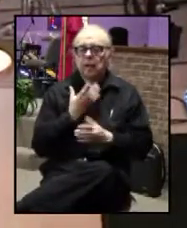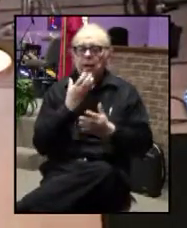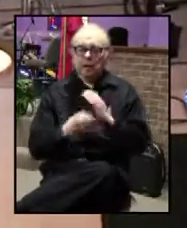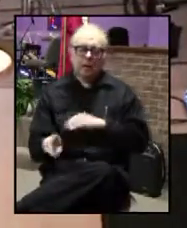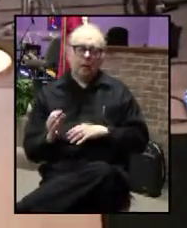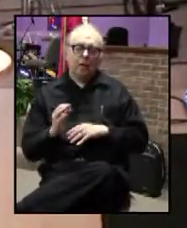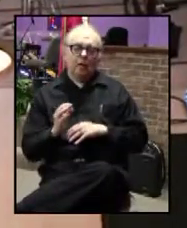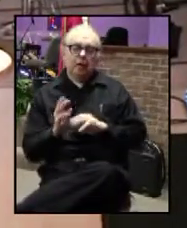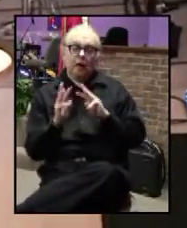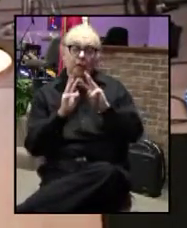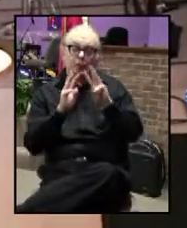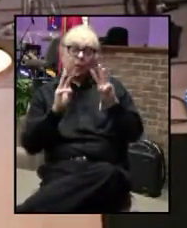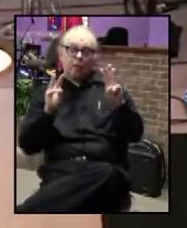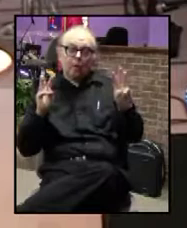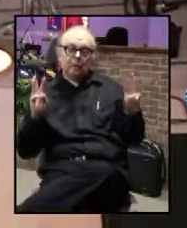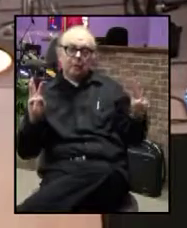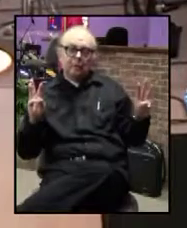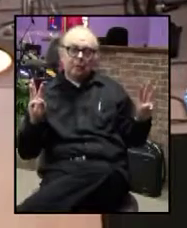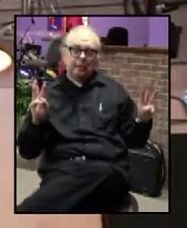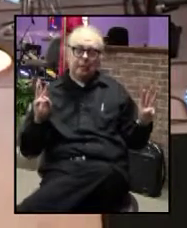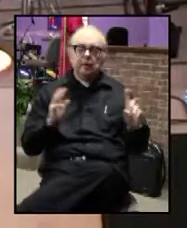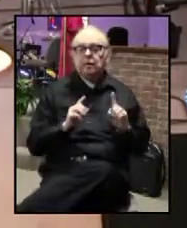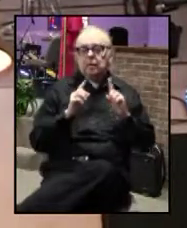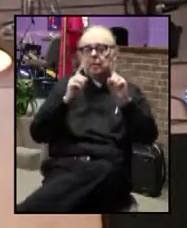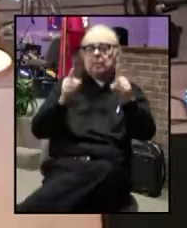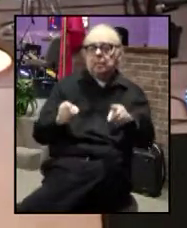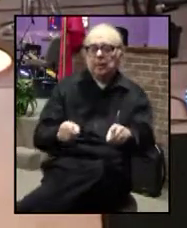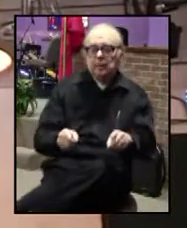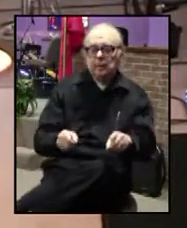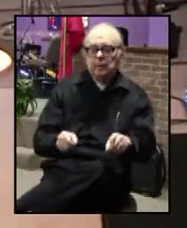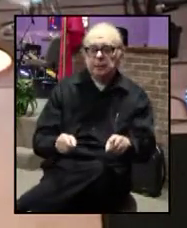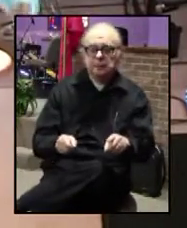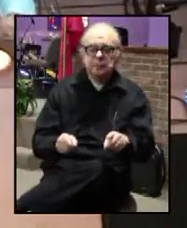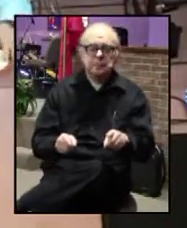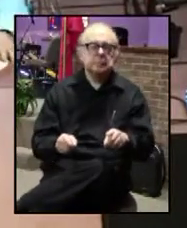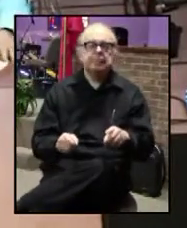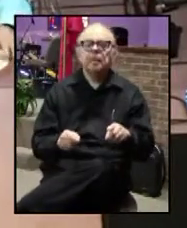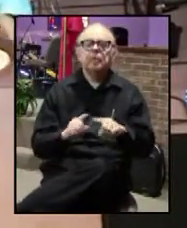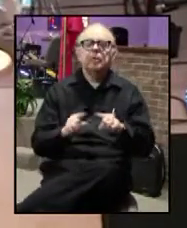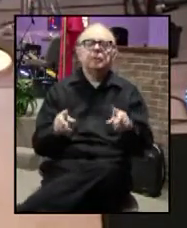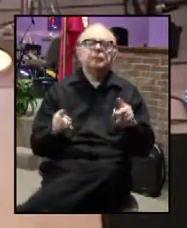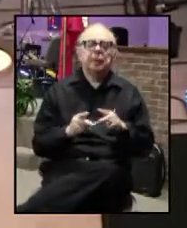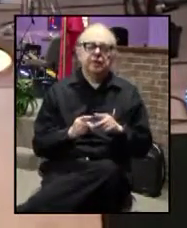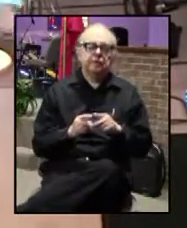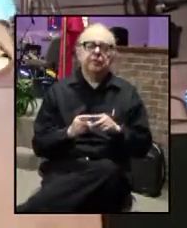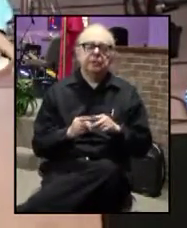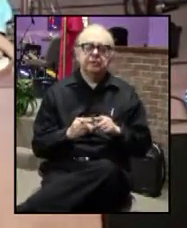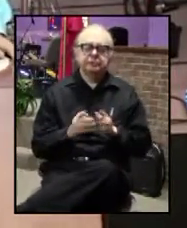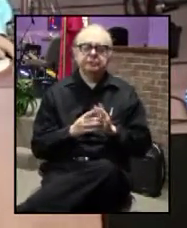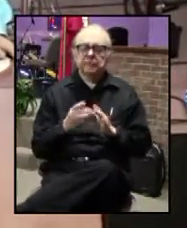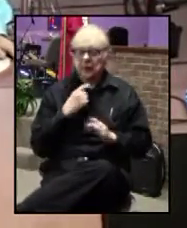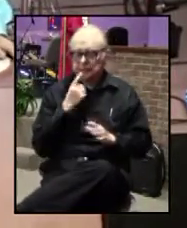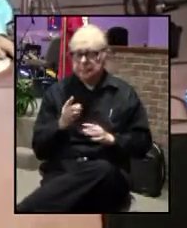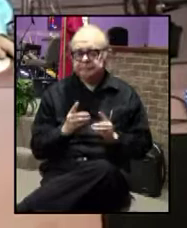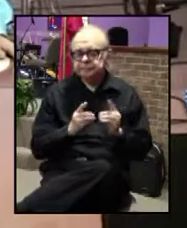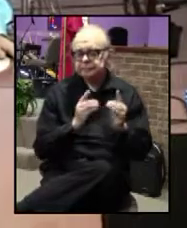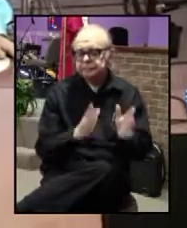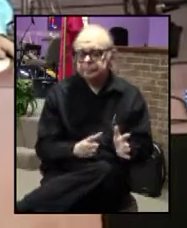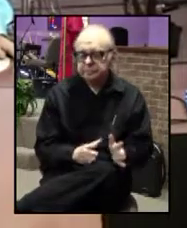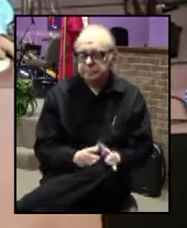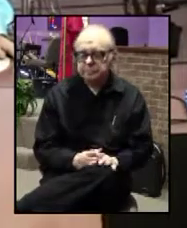of the walls and to go out into the hedges and the highways. Jesus told his